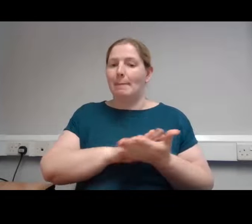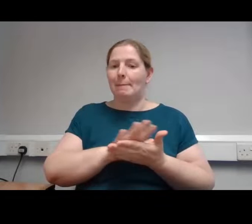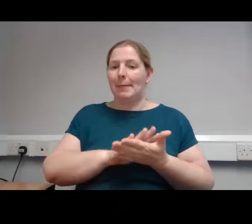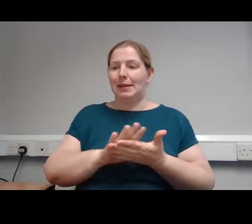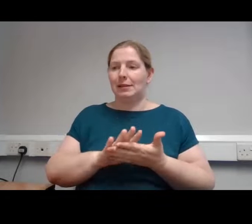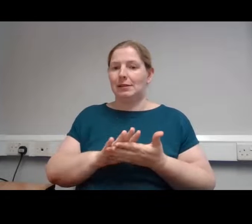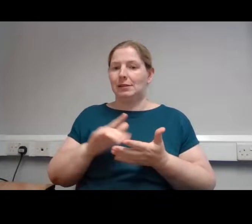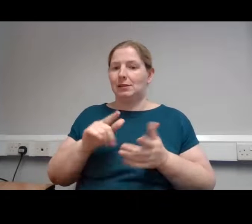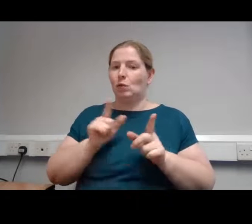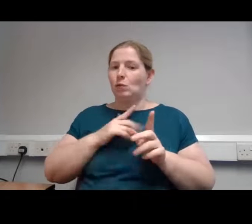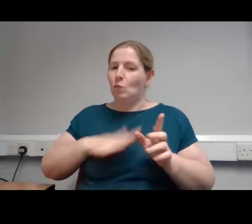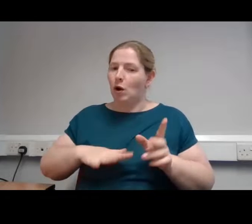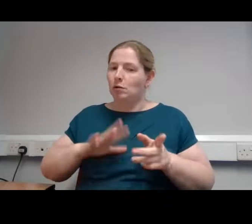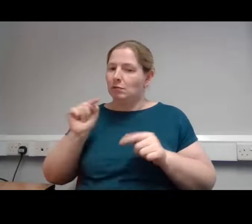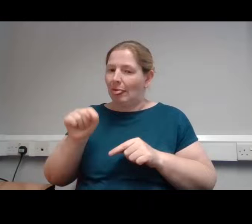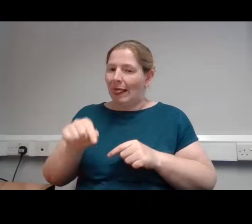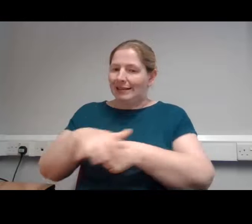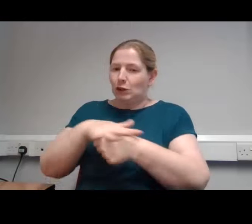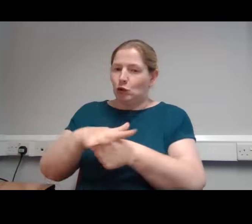answer that one, Philippa? I